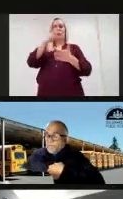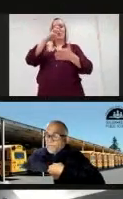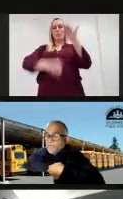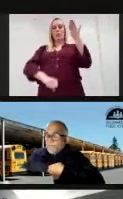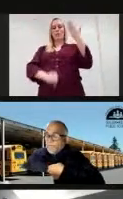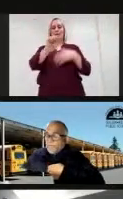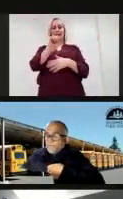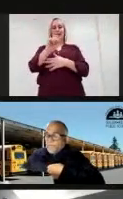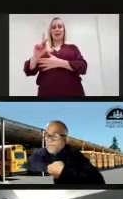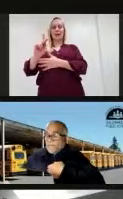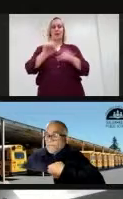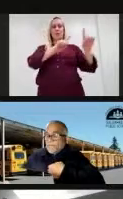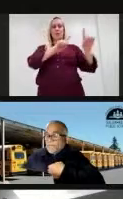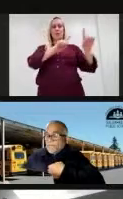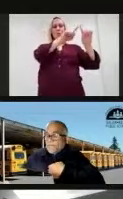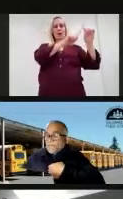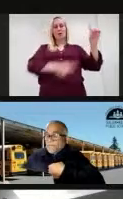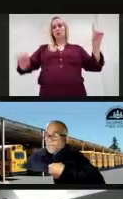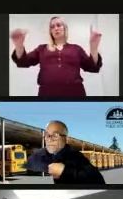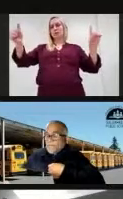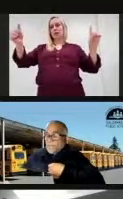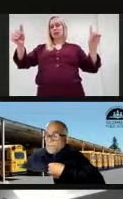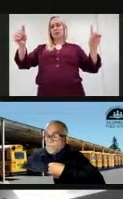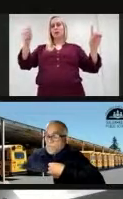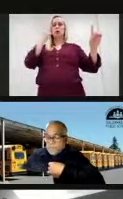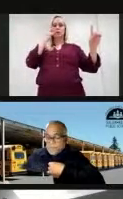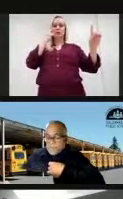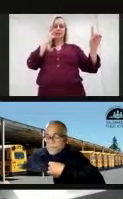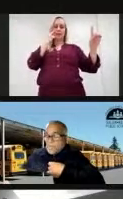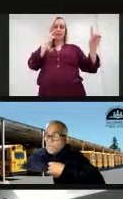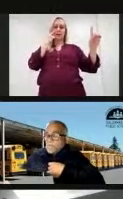from 1 to 10 in rank order,